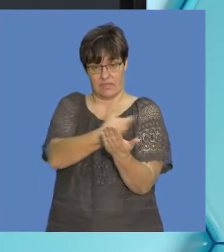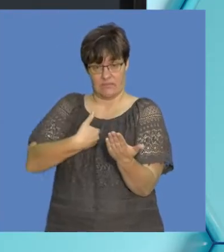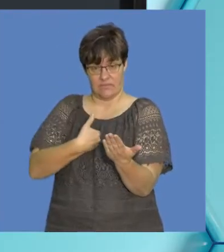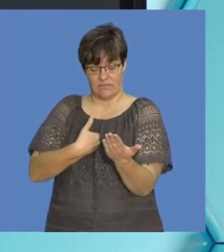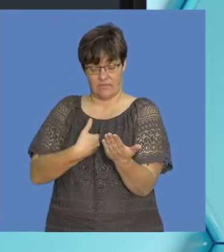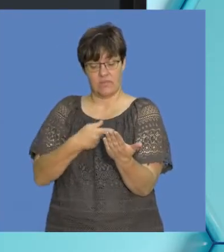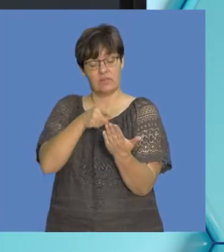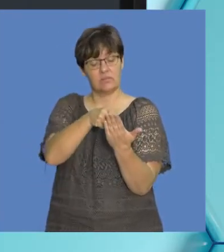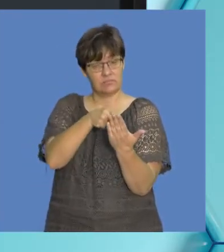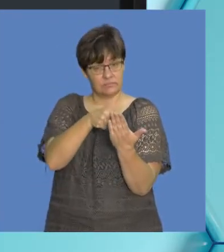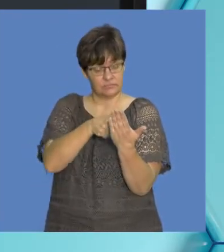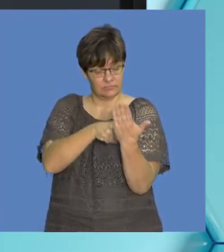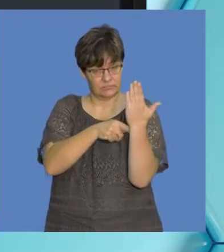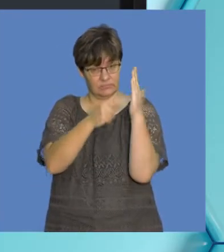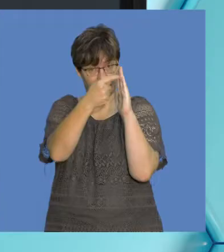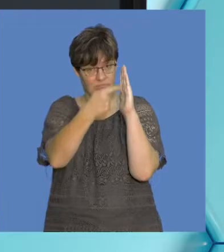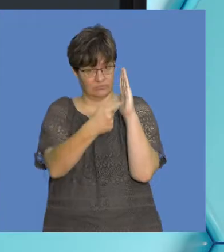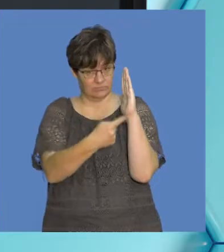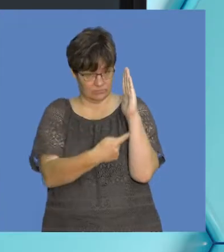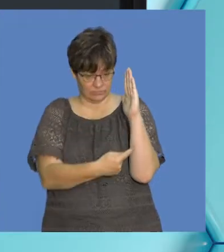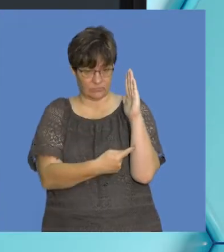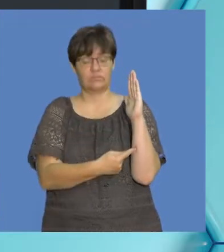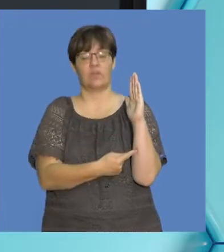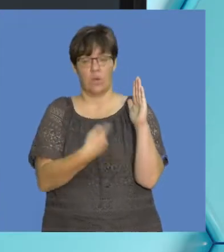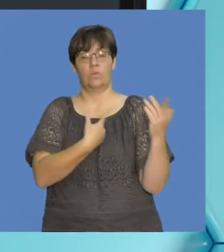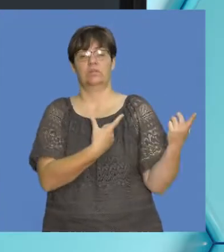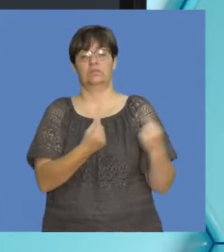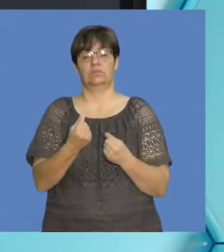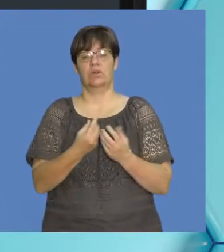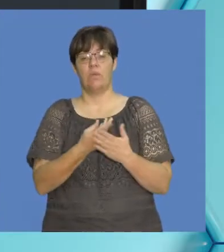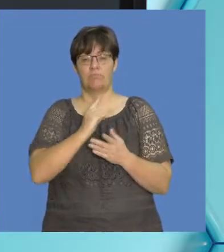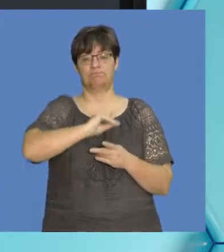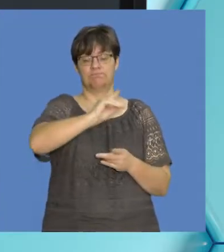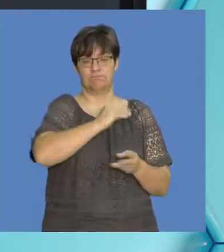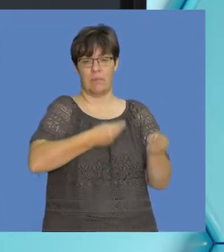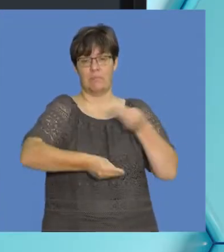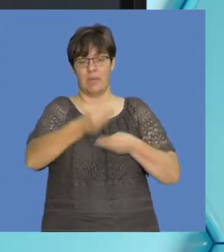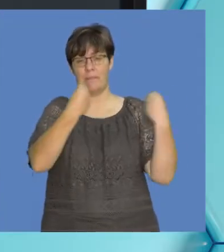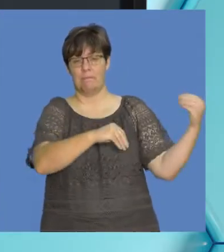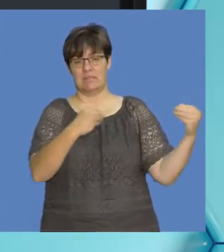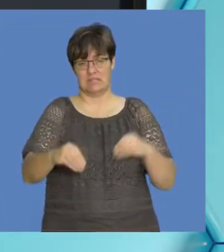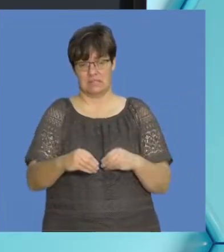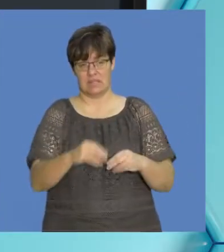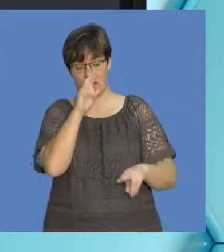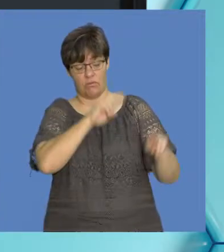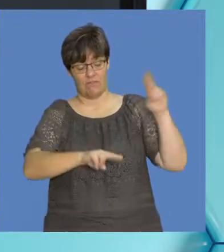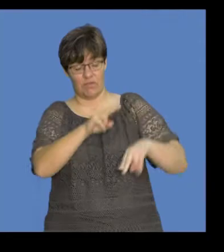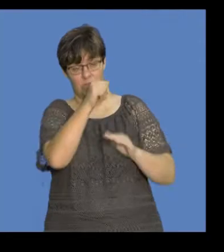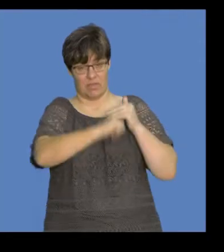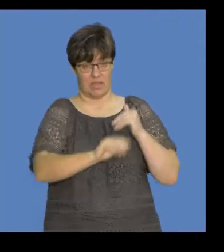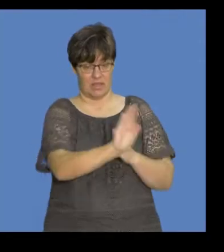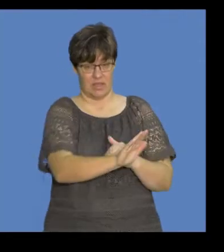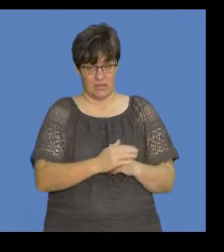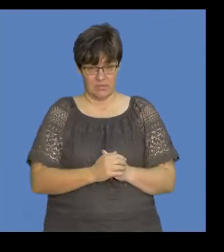Telling us these were the transactions that we entered into for the month under review. So